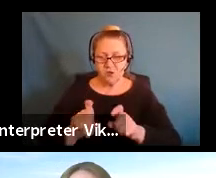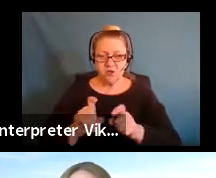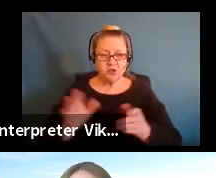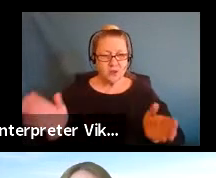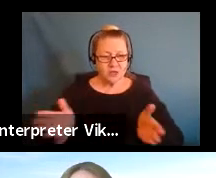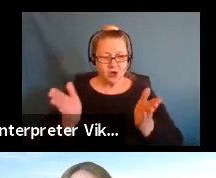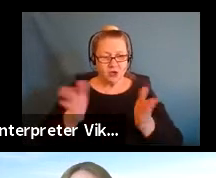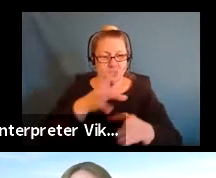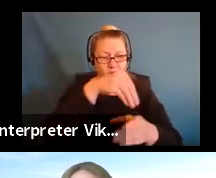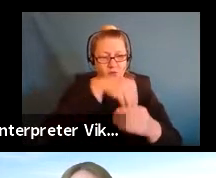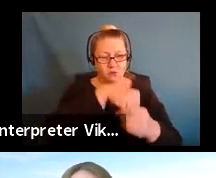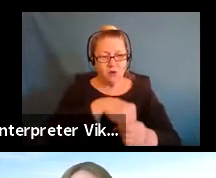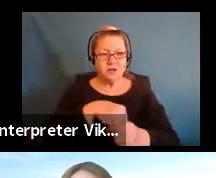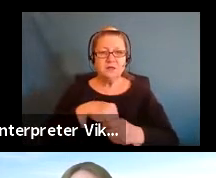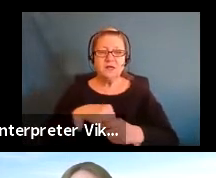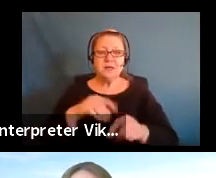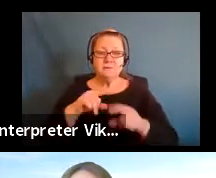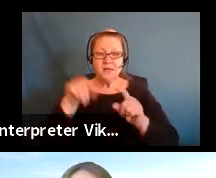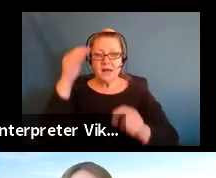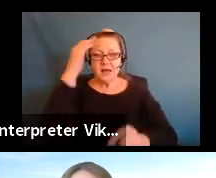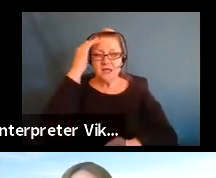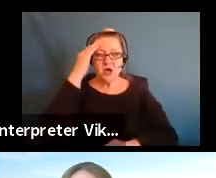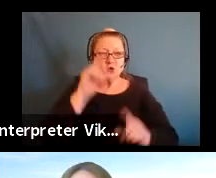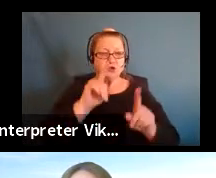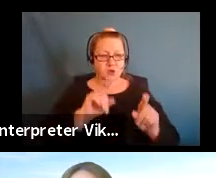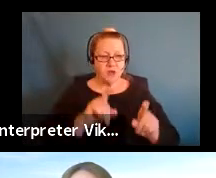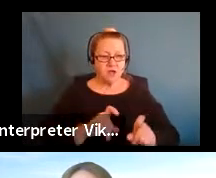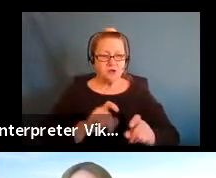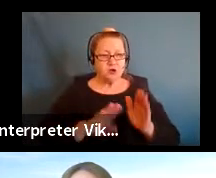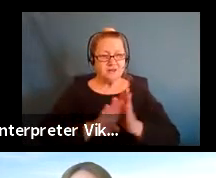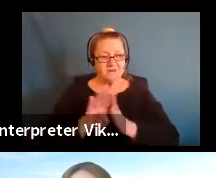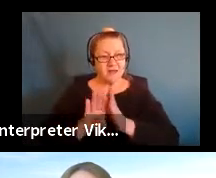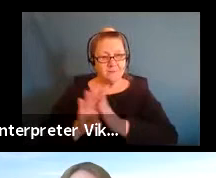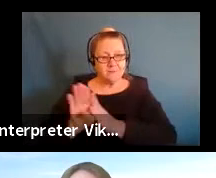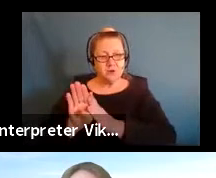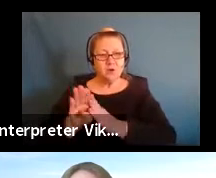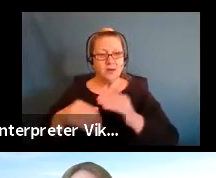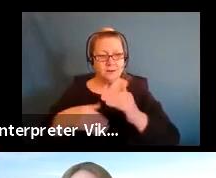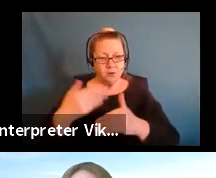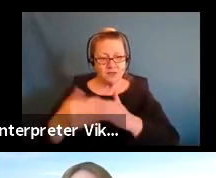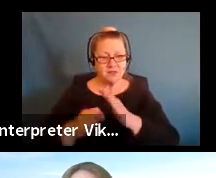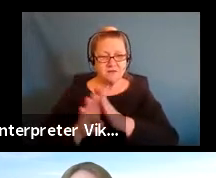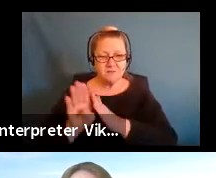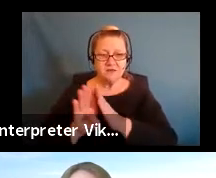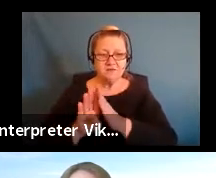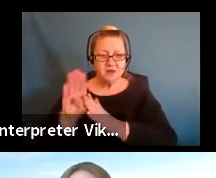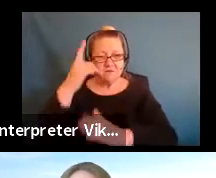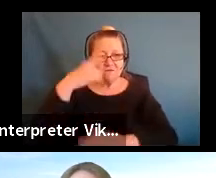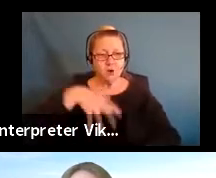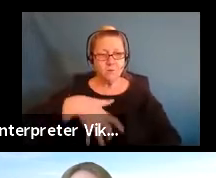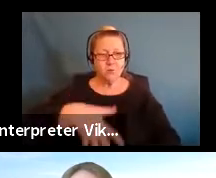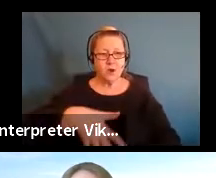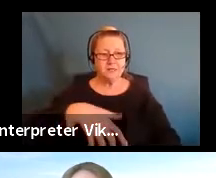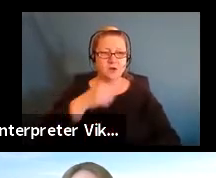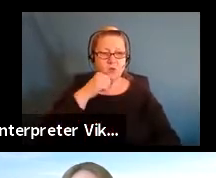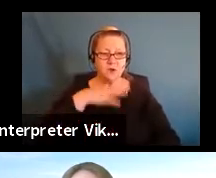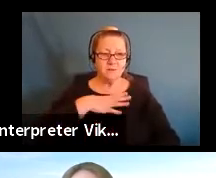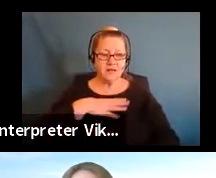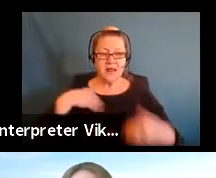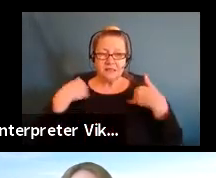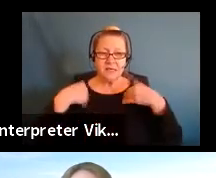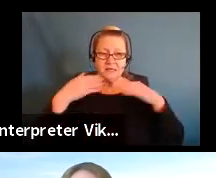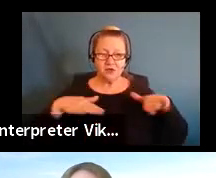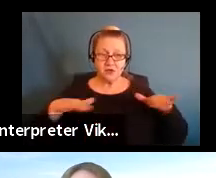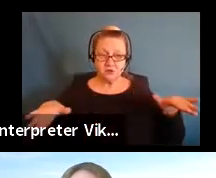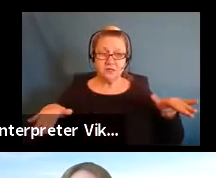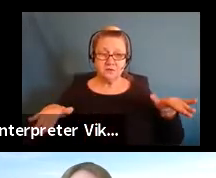am aware of trials being developed or in process for pregnant women and for young children. So I